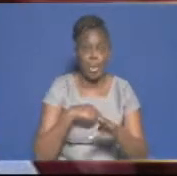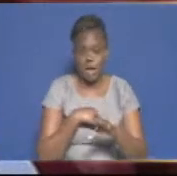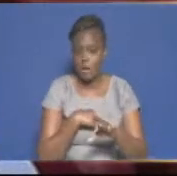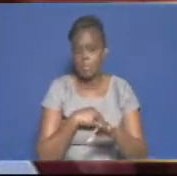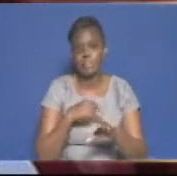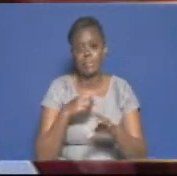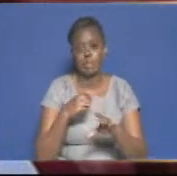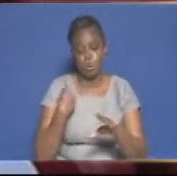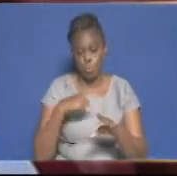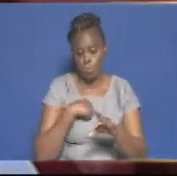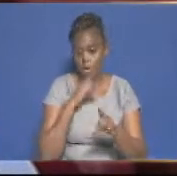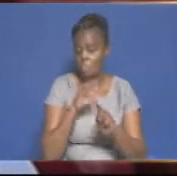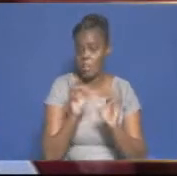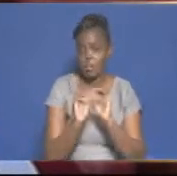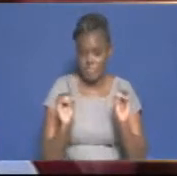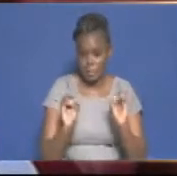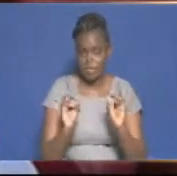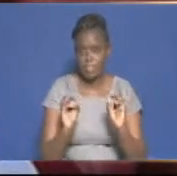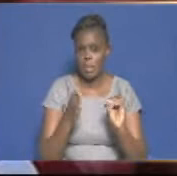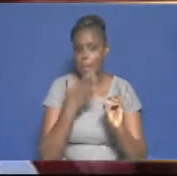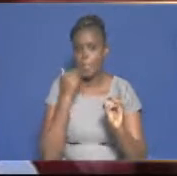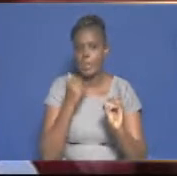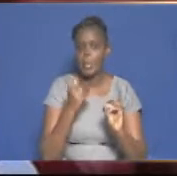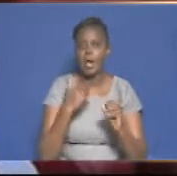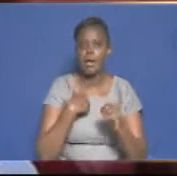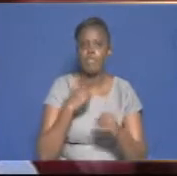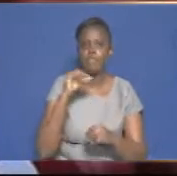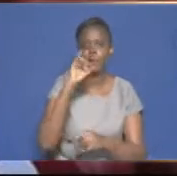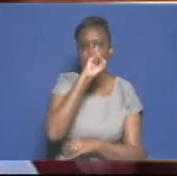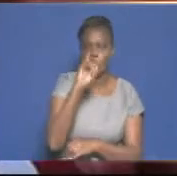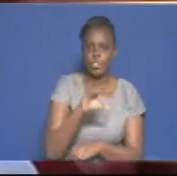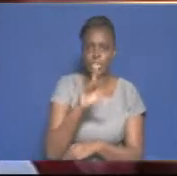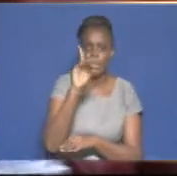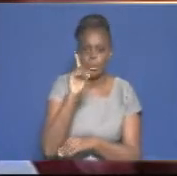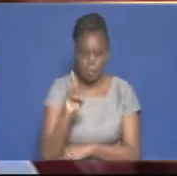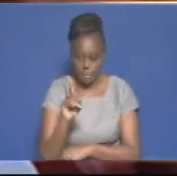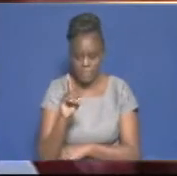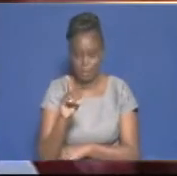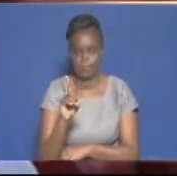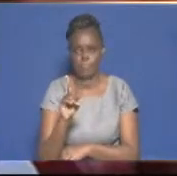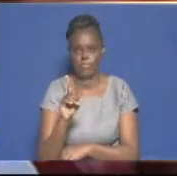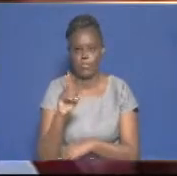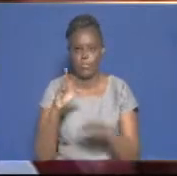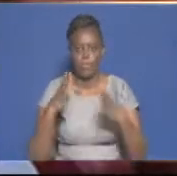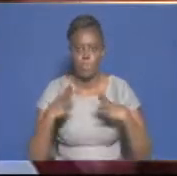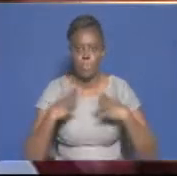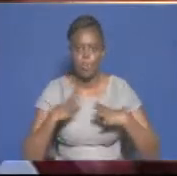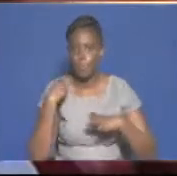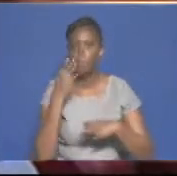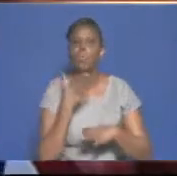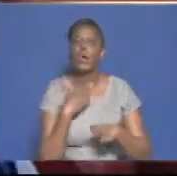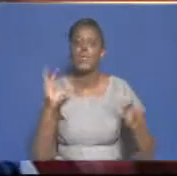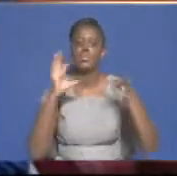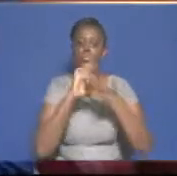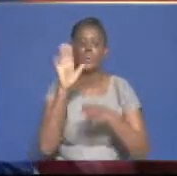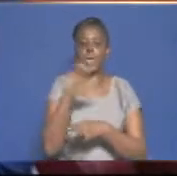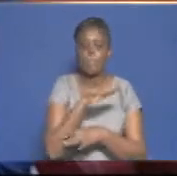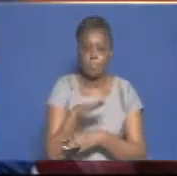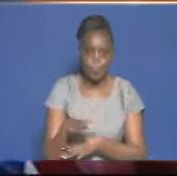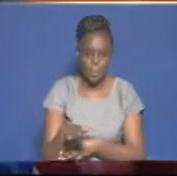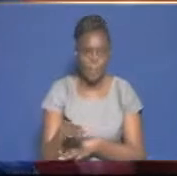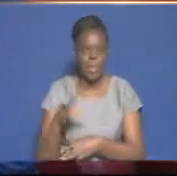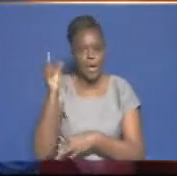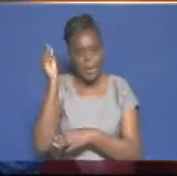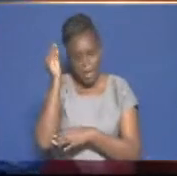alone, there's really need to put a JD for people who are coming to parliament. And finally, Honorable Speaker, the education has